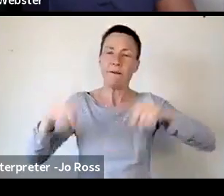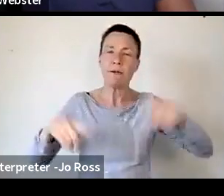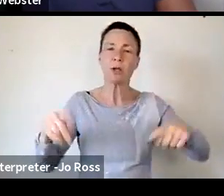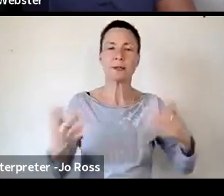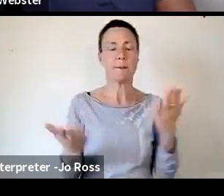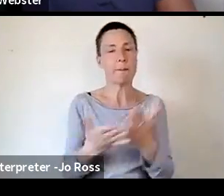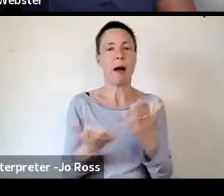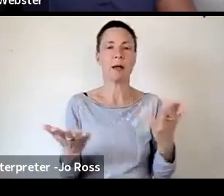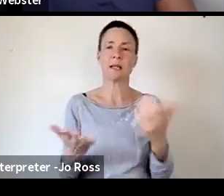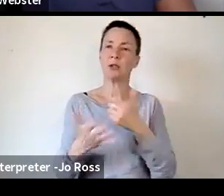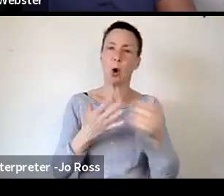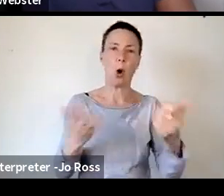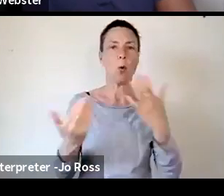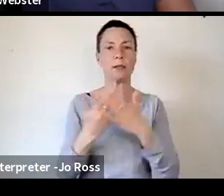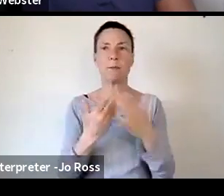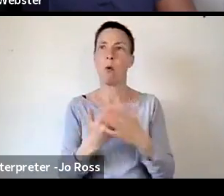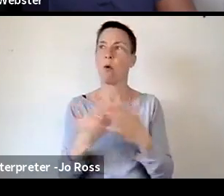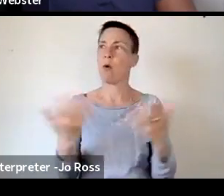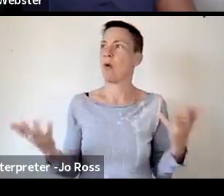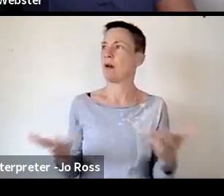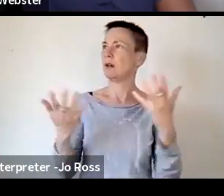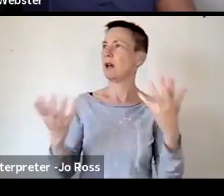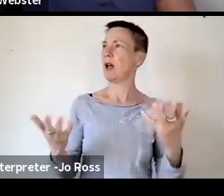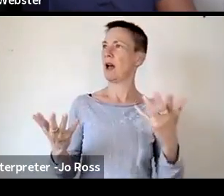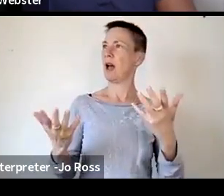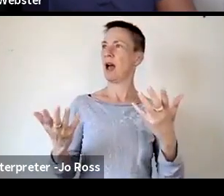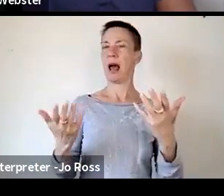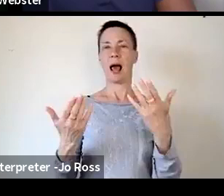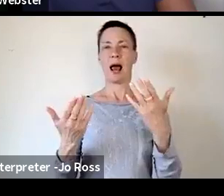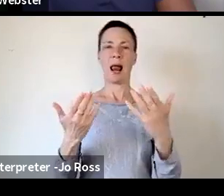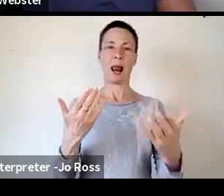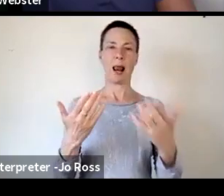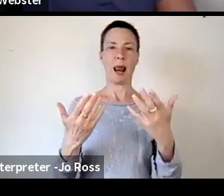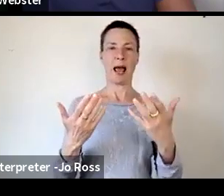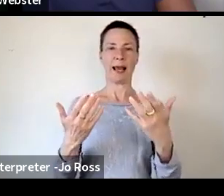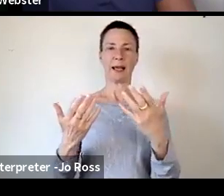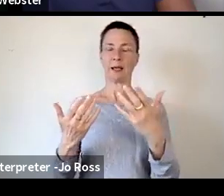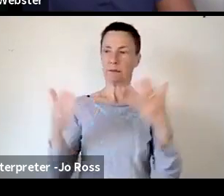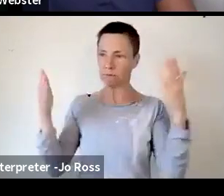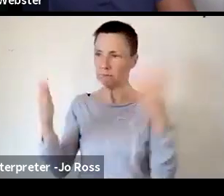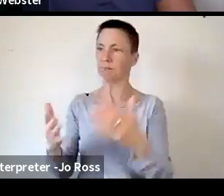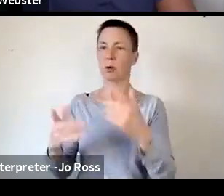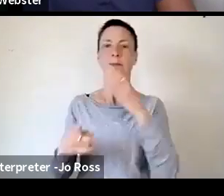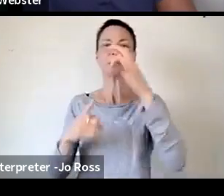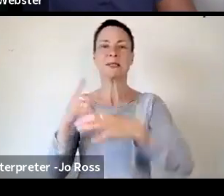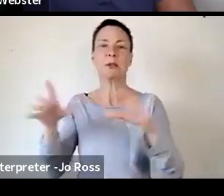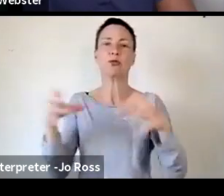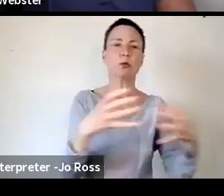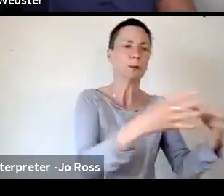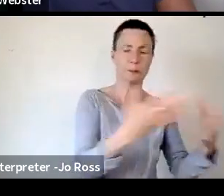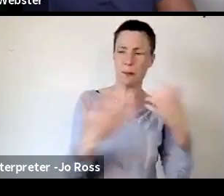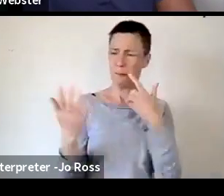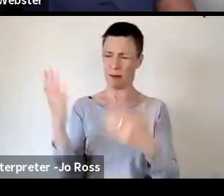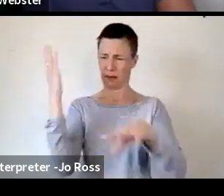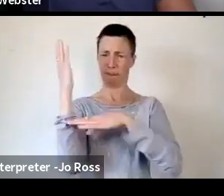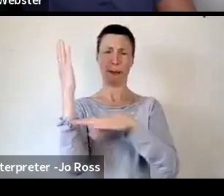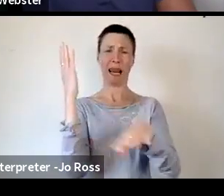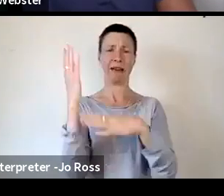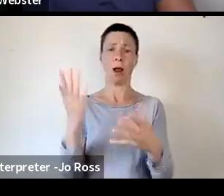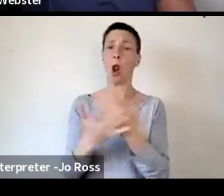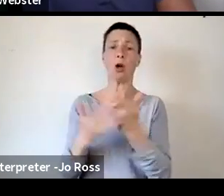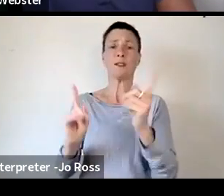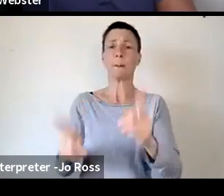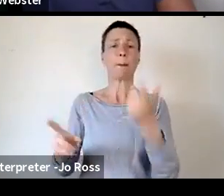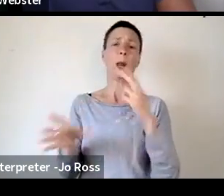it's always way more kind of pronounced within diverse groups. But at mid-level, loads of people leave the industry.